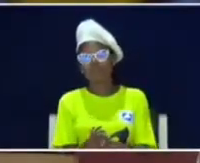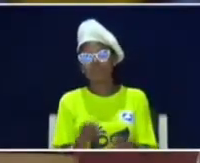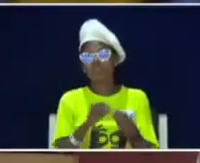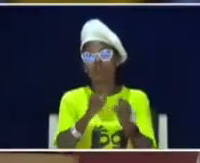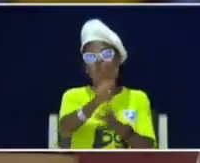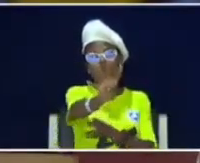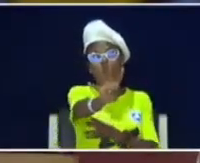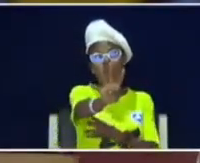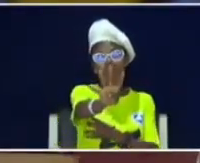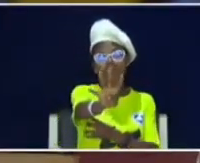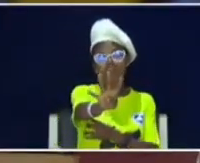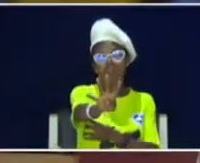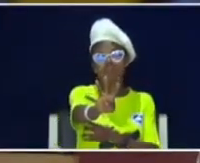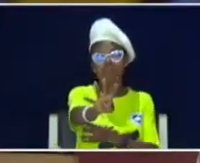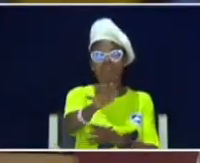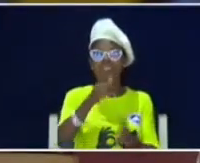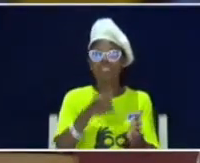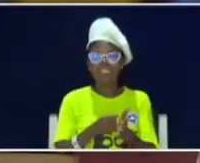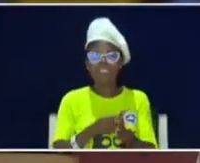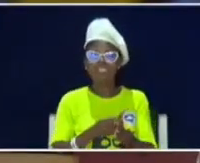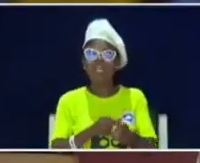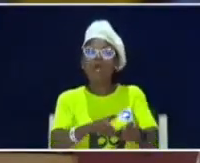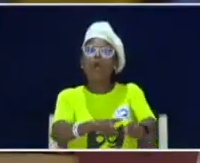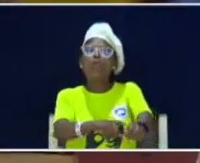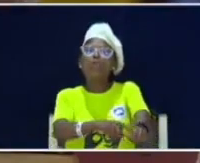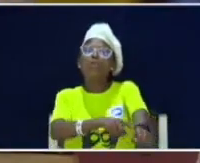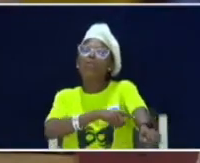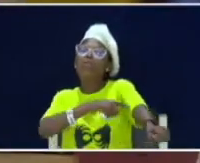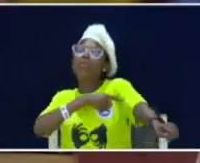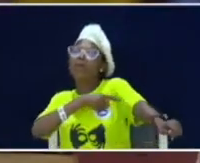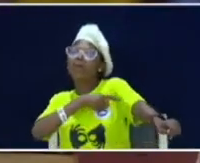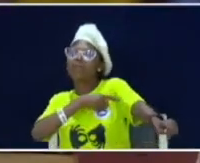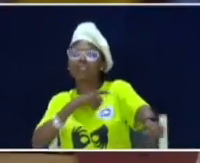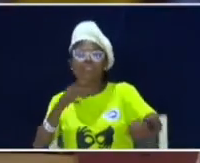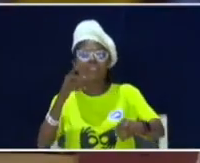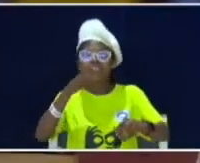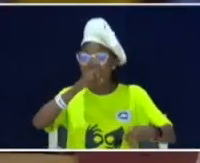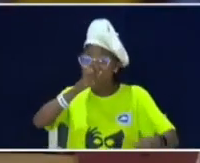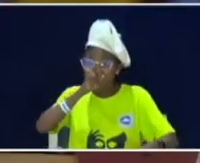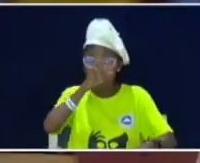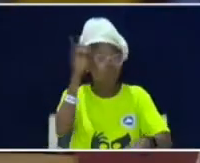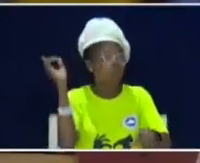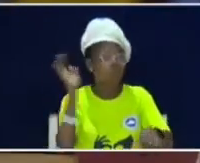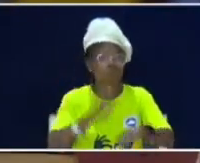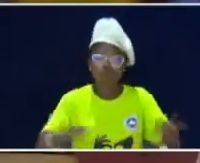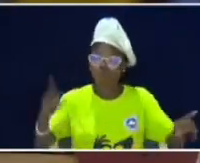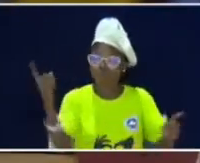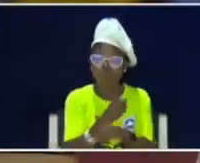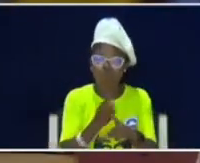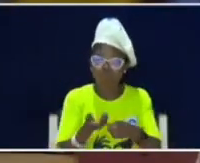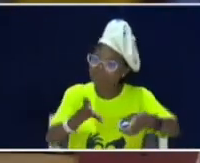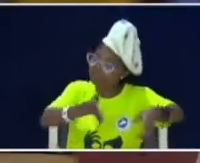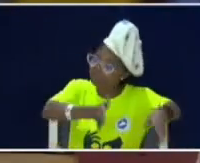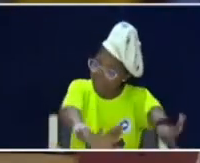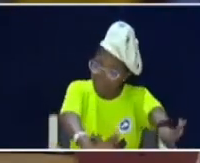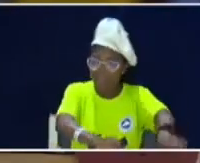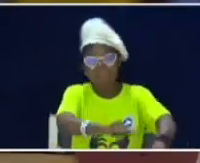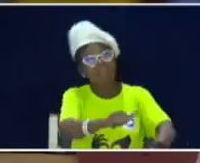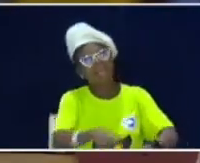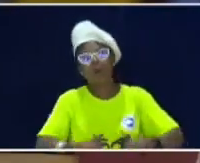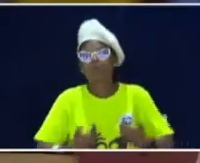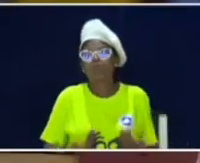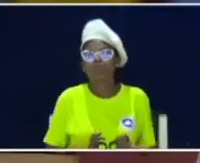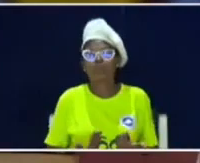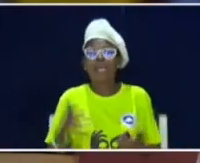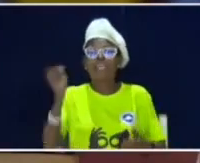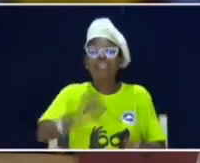Number four is longevity. Eagles don't just die anyhow. Eagles live long.